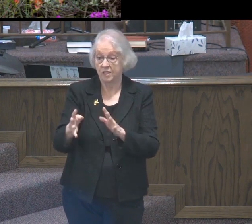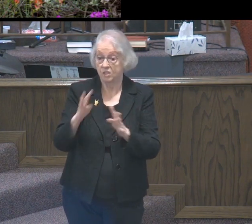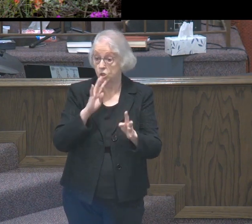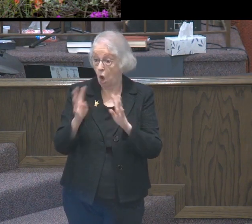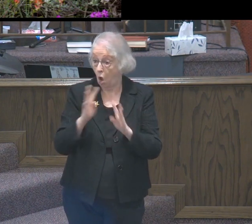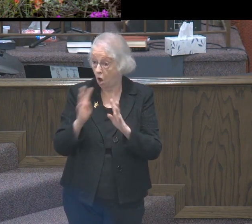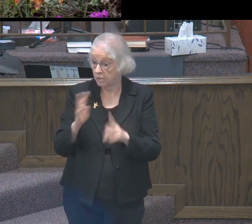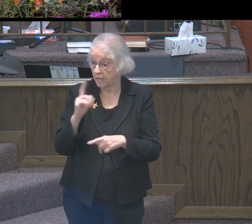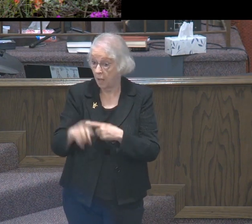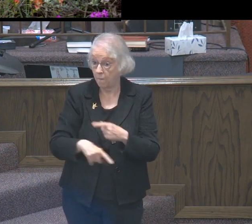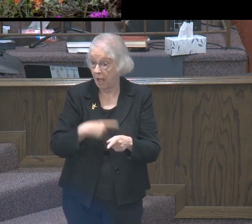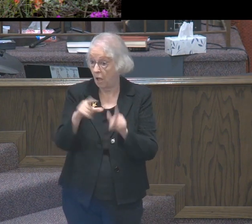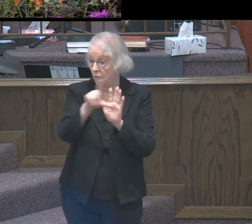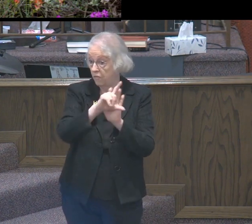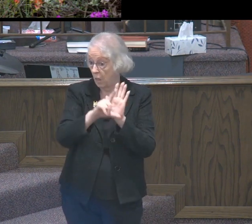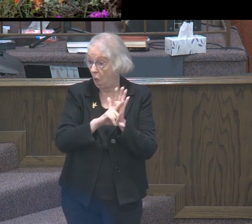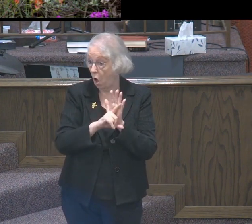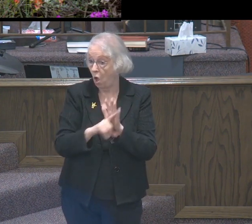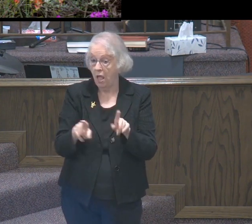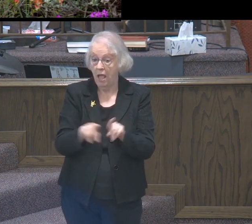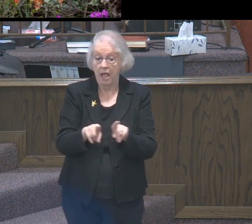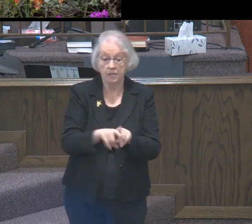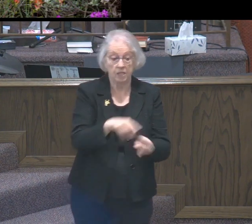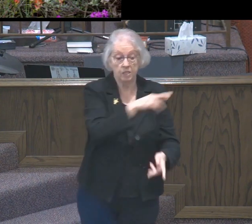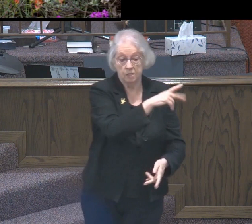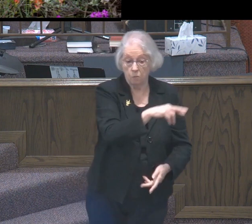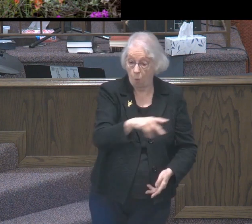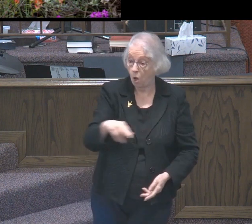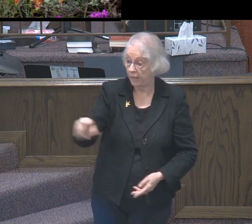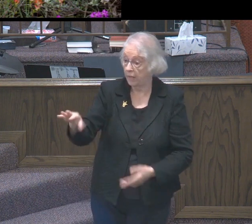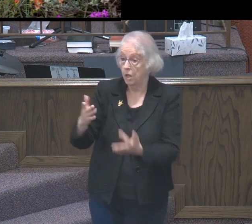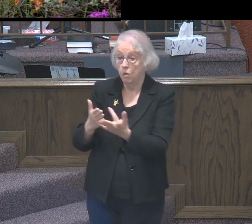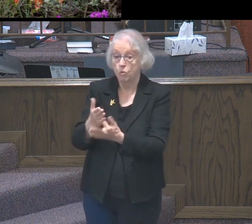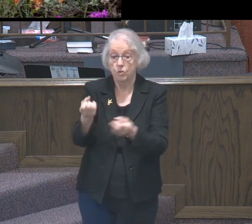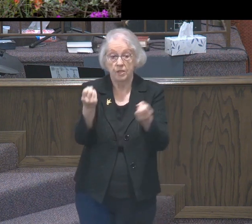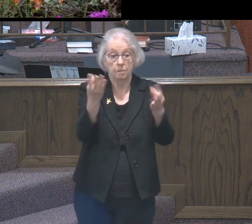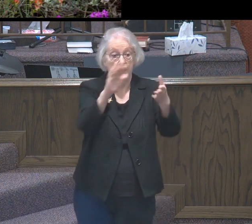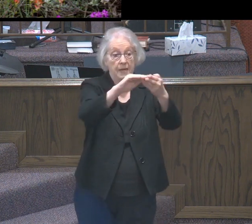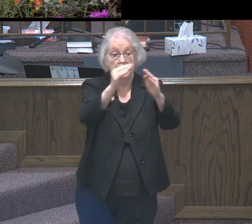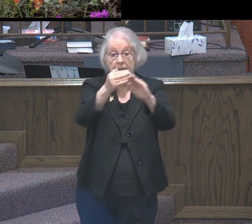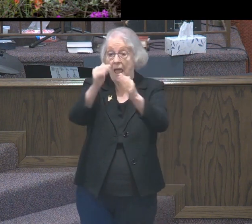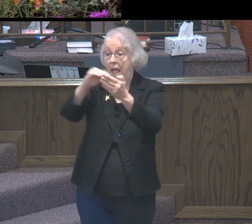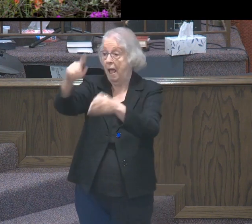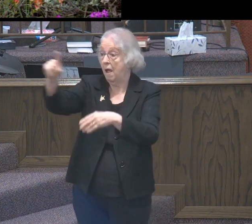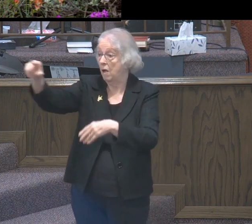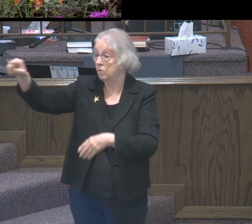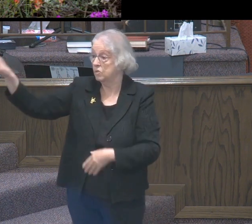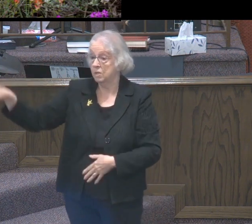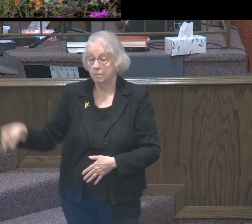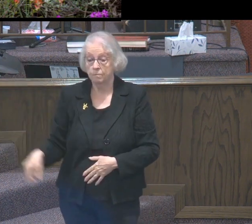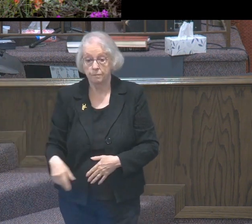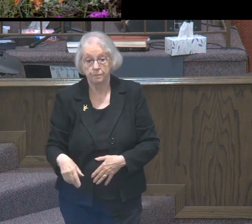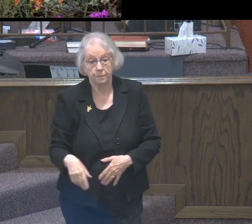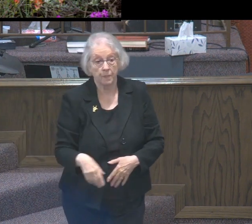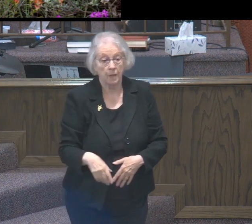that he does as he's walking through life, not necessarily yet in the Sermon on the Mount, but you